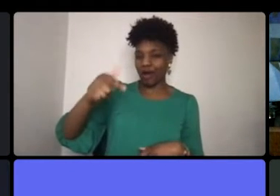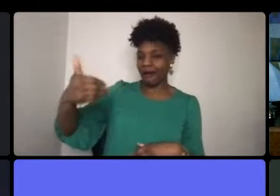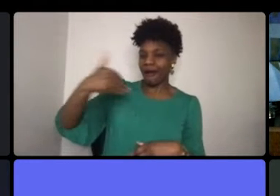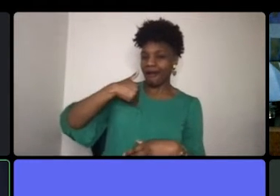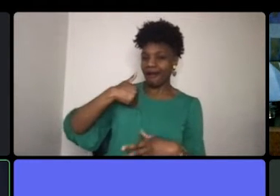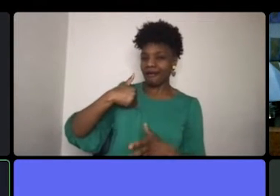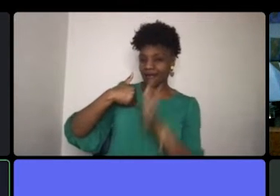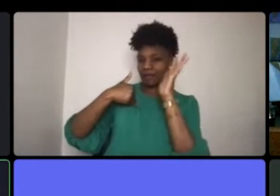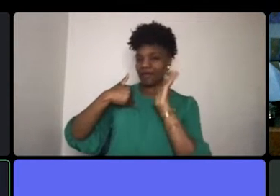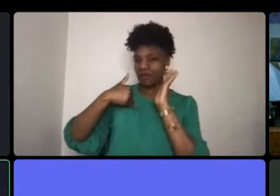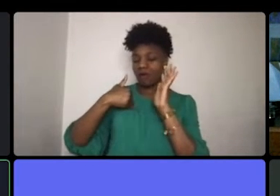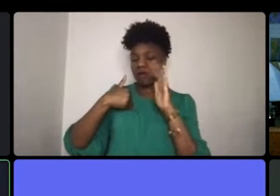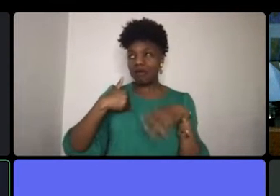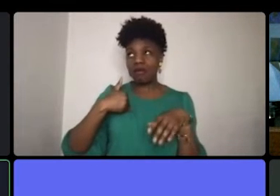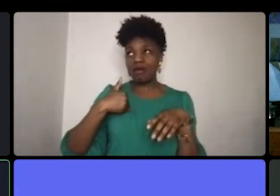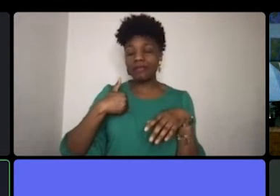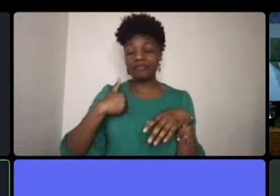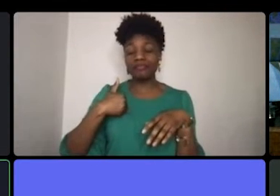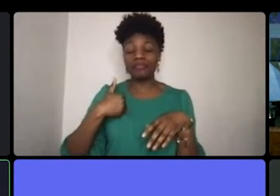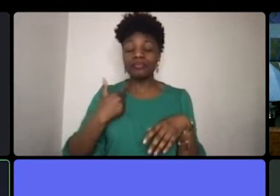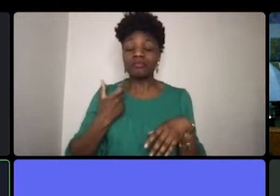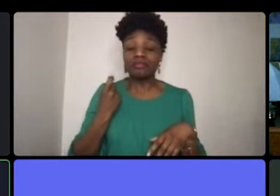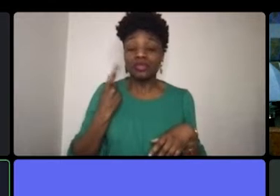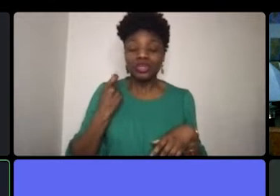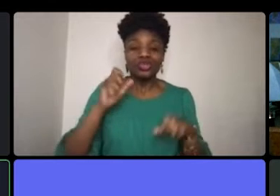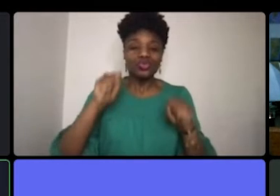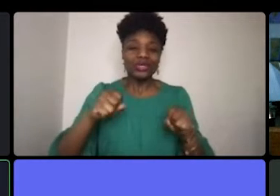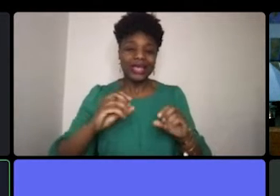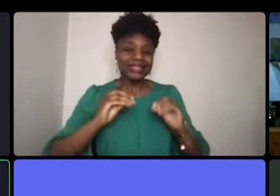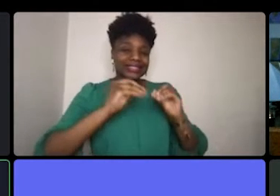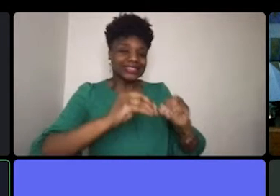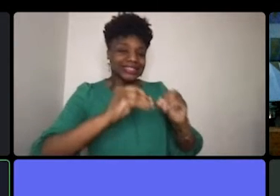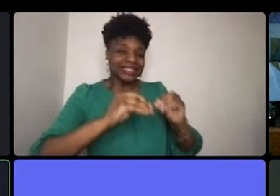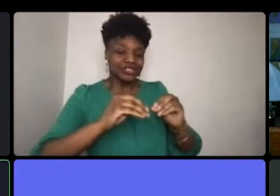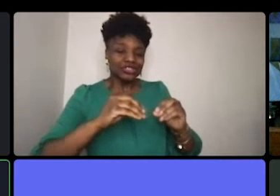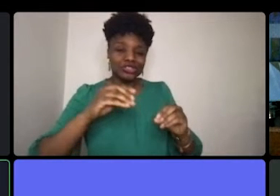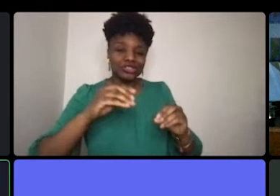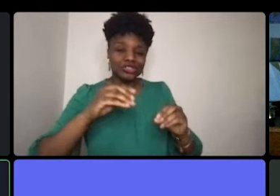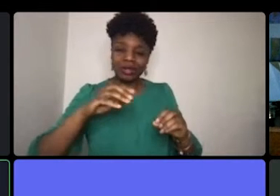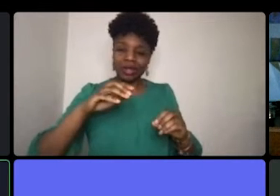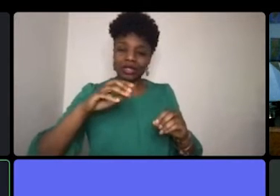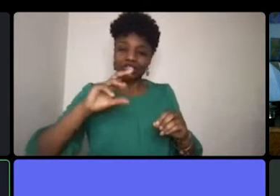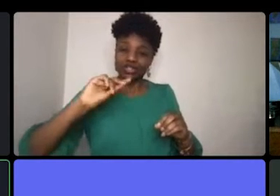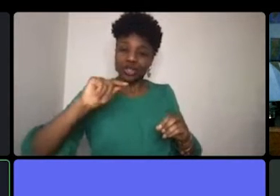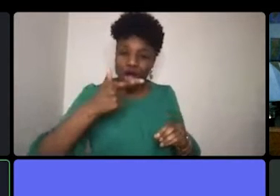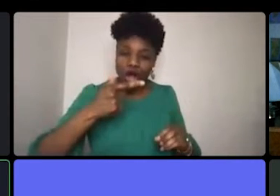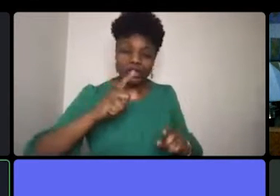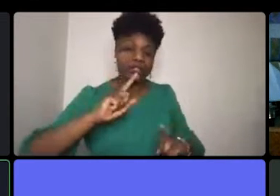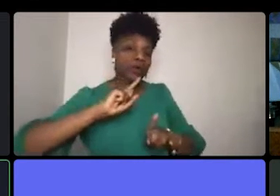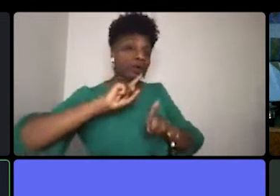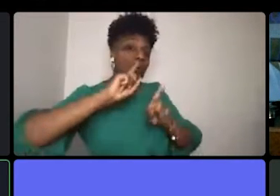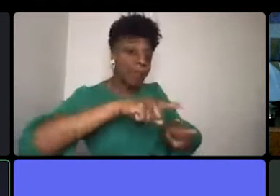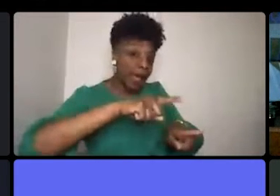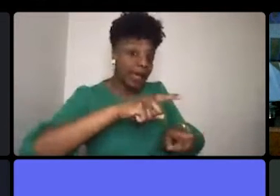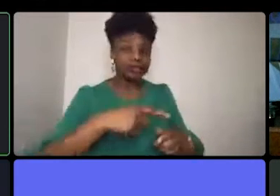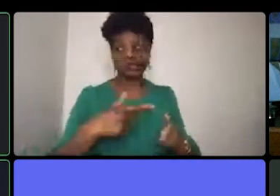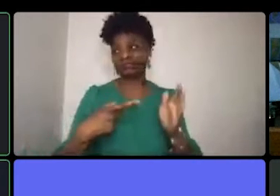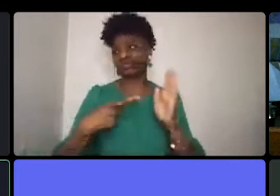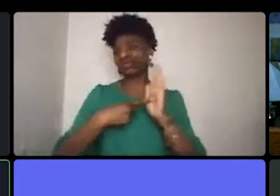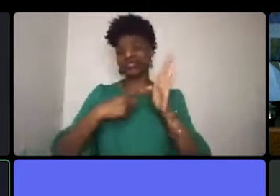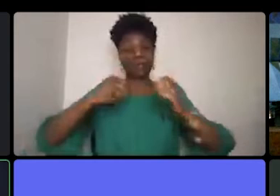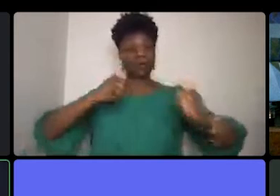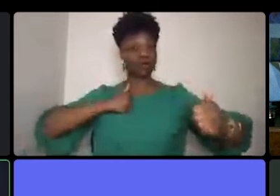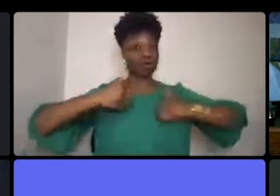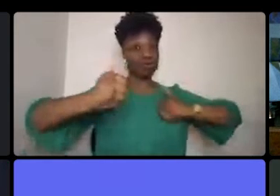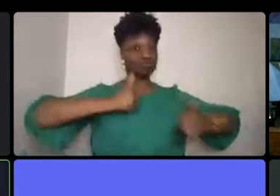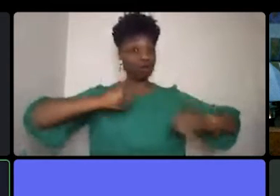like you can teach animals commands, like you were mentioning, like communication between a chimpanzee or gorilla,